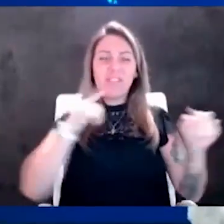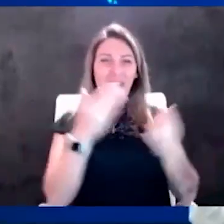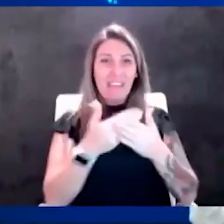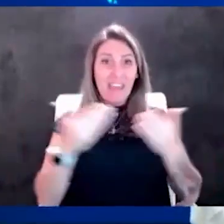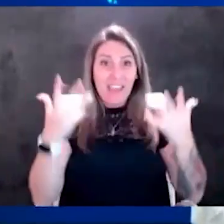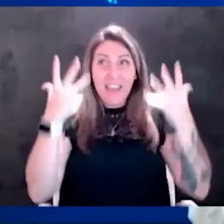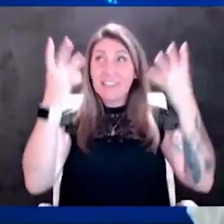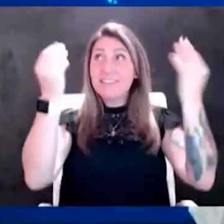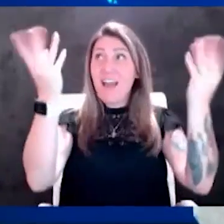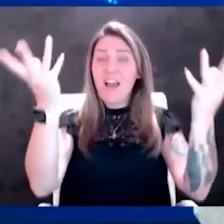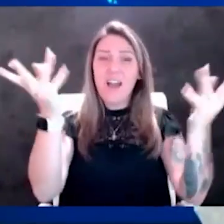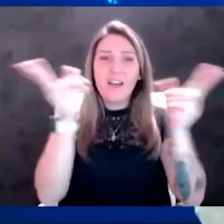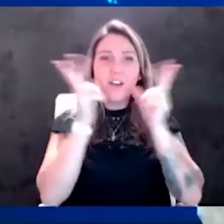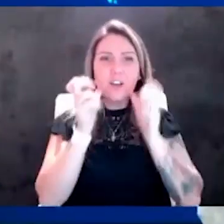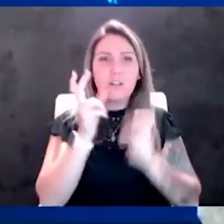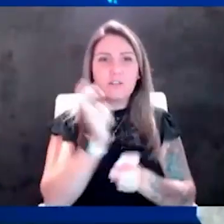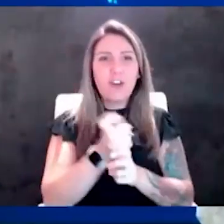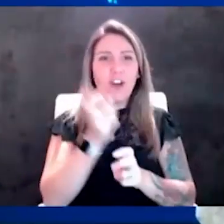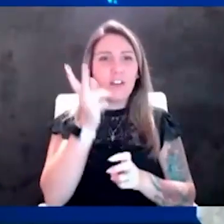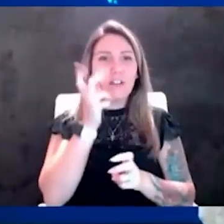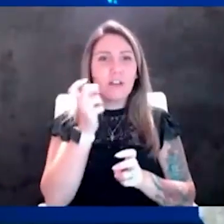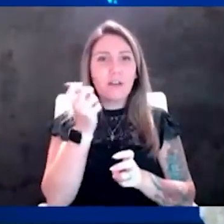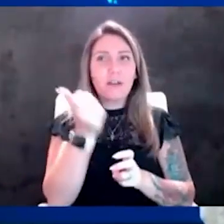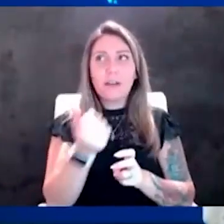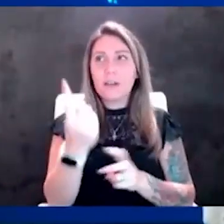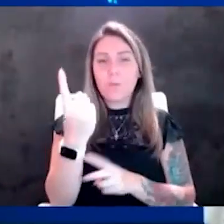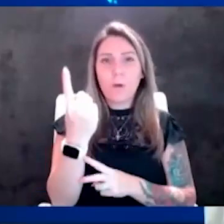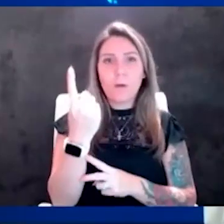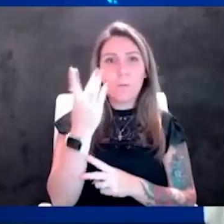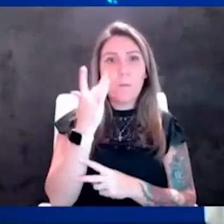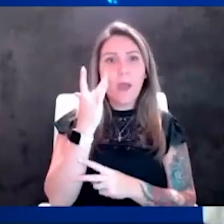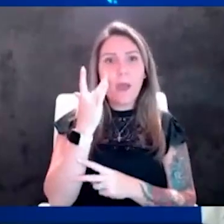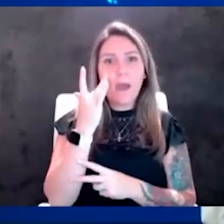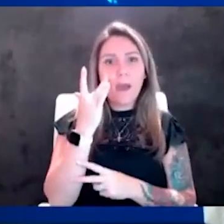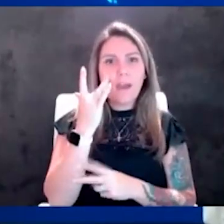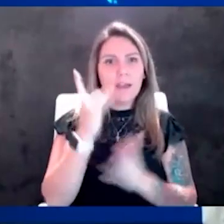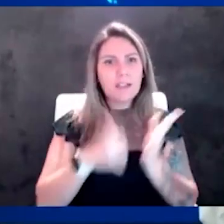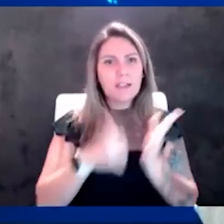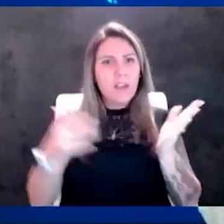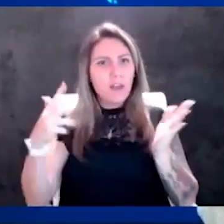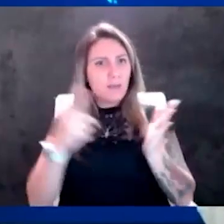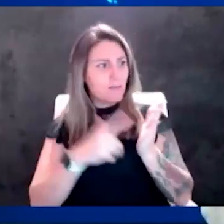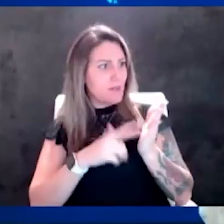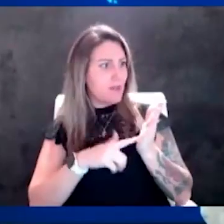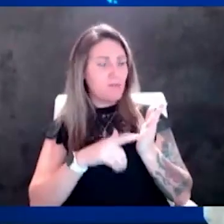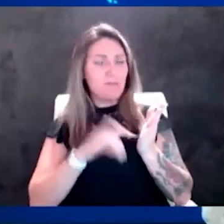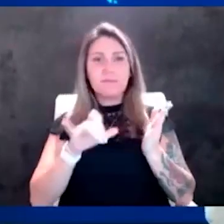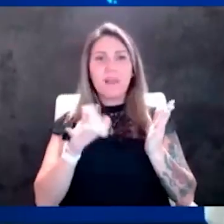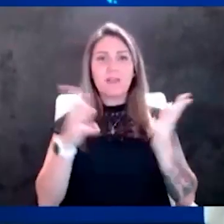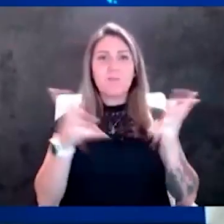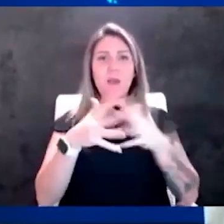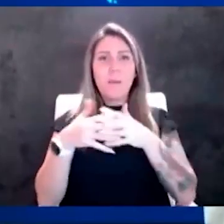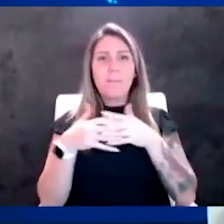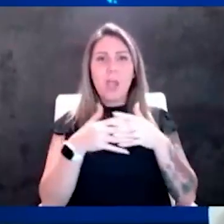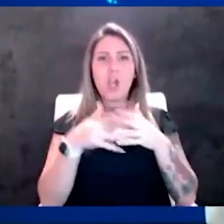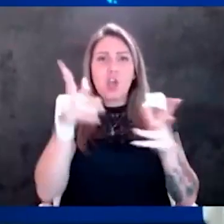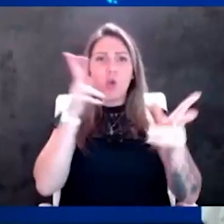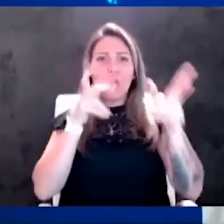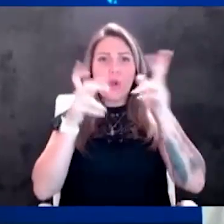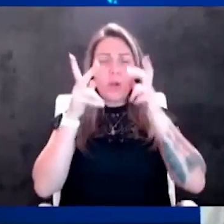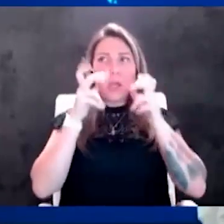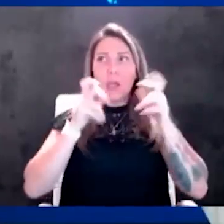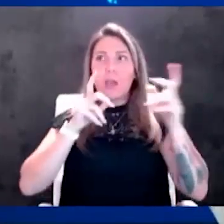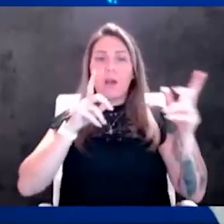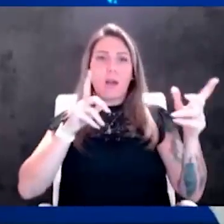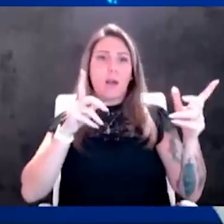it's hard to hear any one of them. And I sometimes think that's what America's like. You hear all these different voices. It's hard